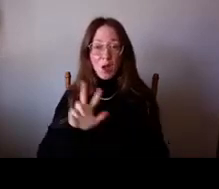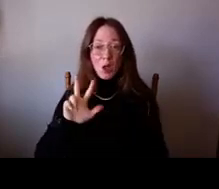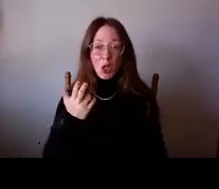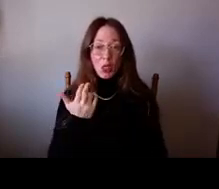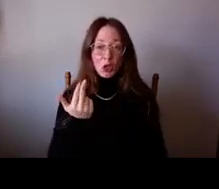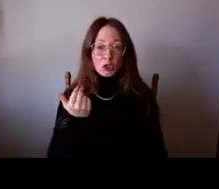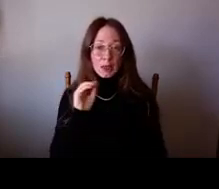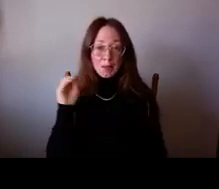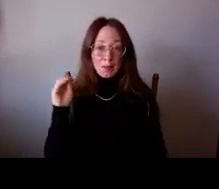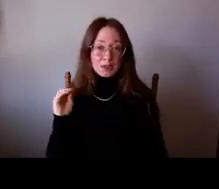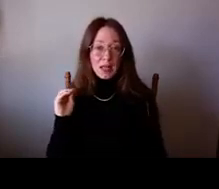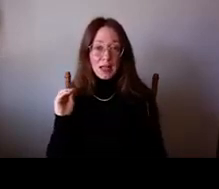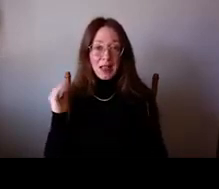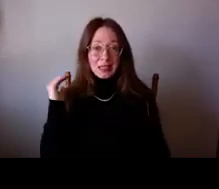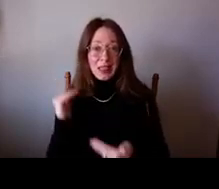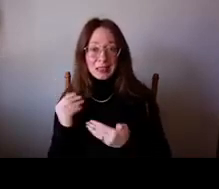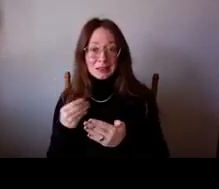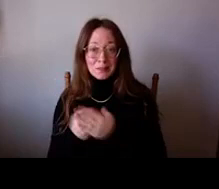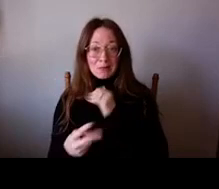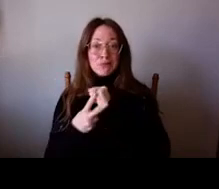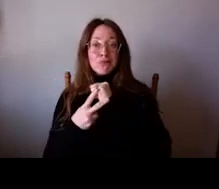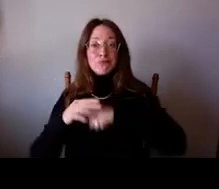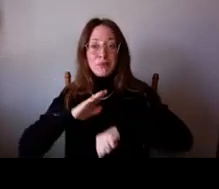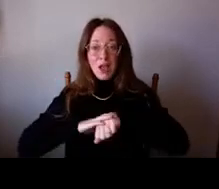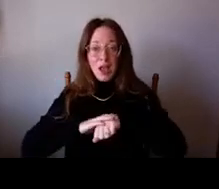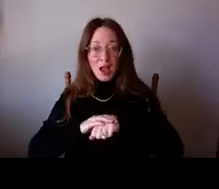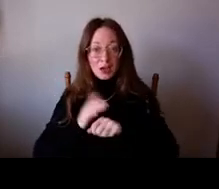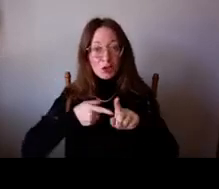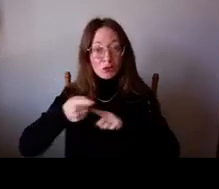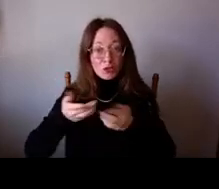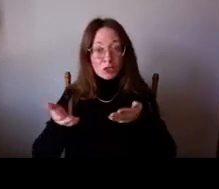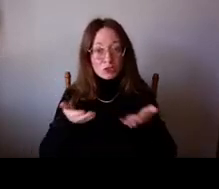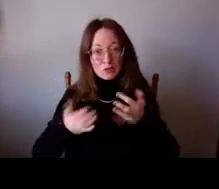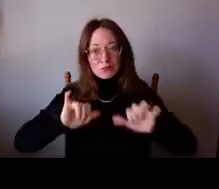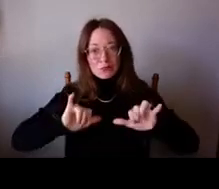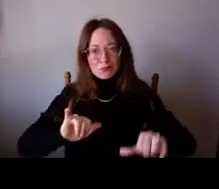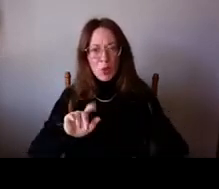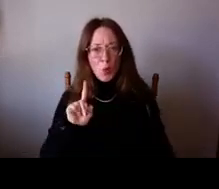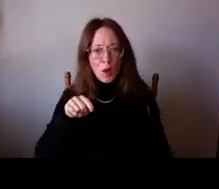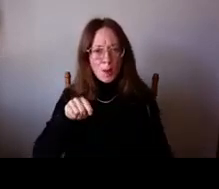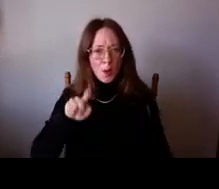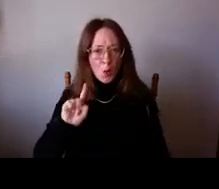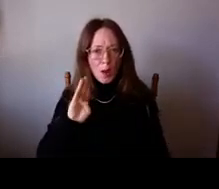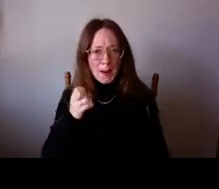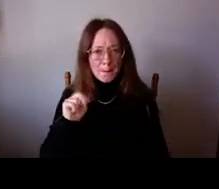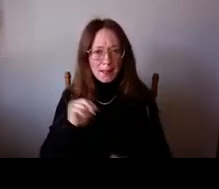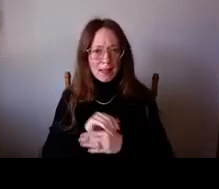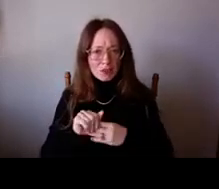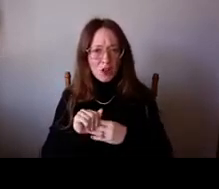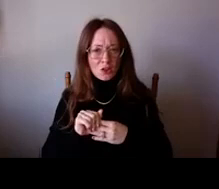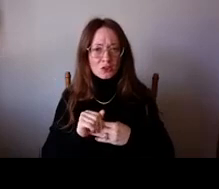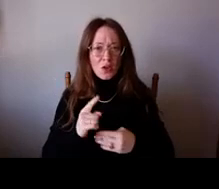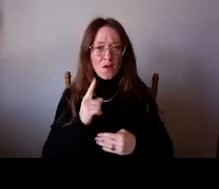less money on career services. You see that $1.1 billion figure there for program year